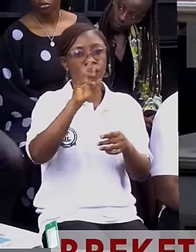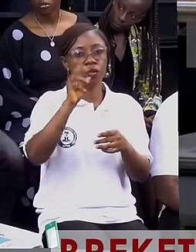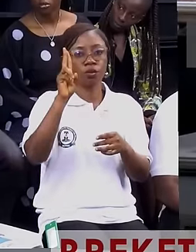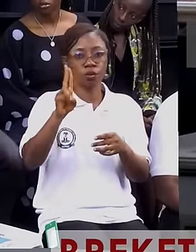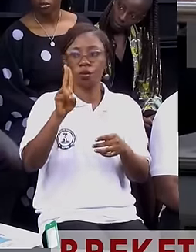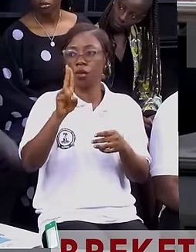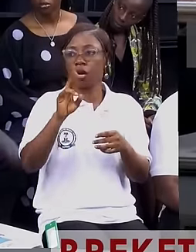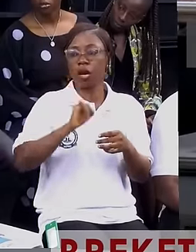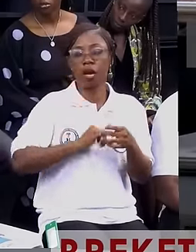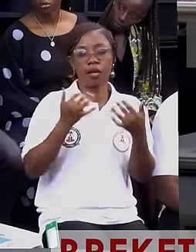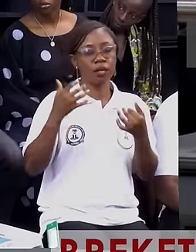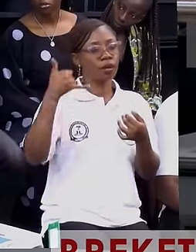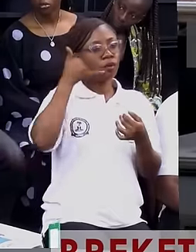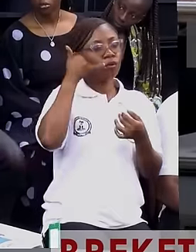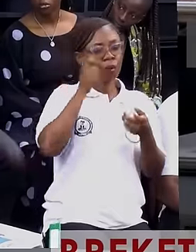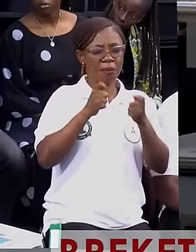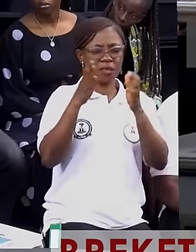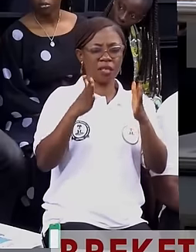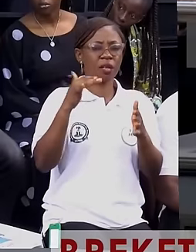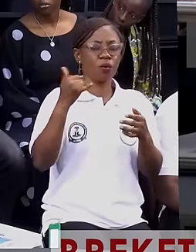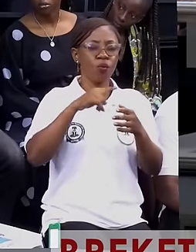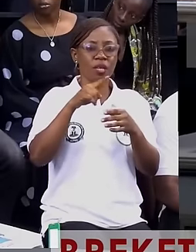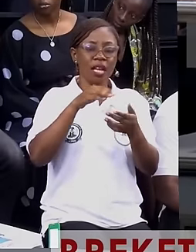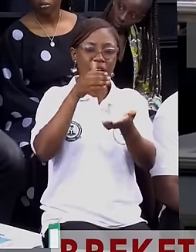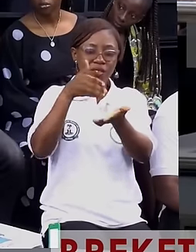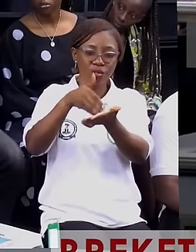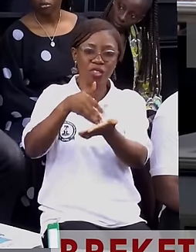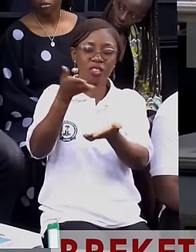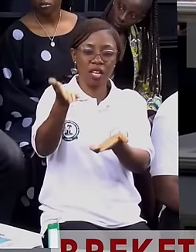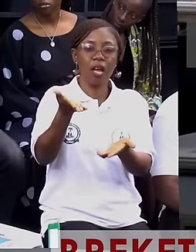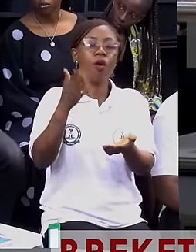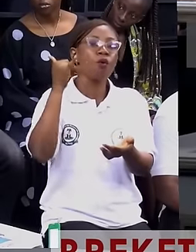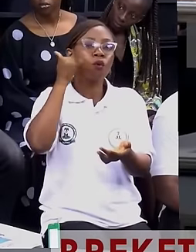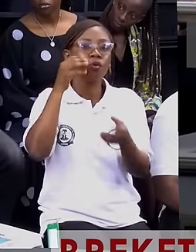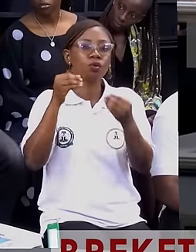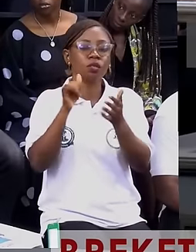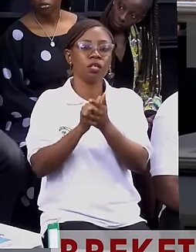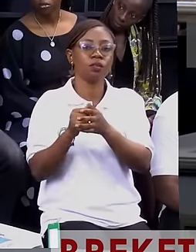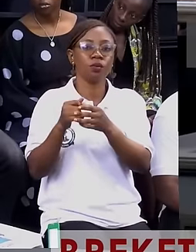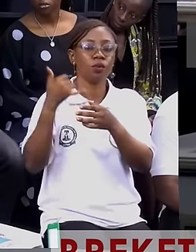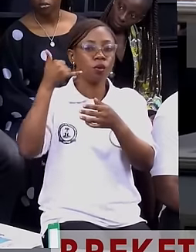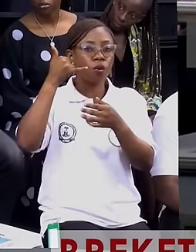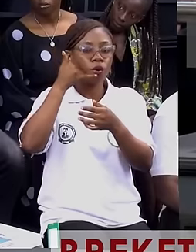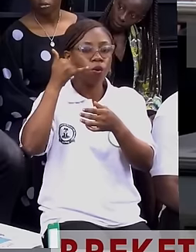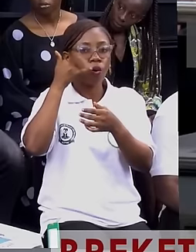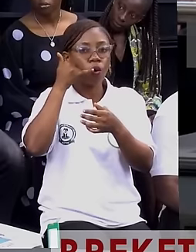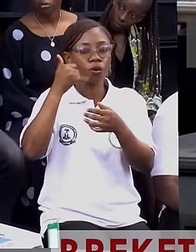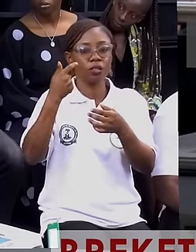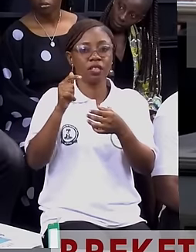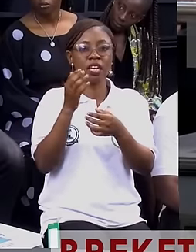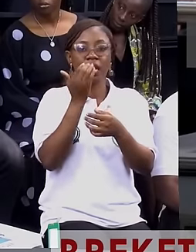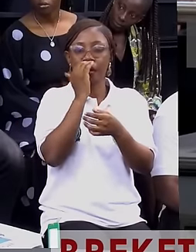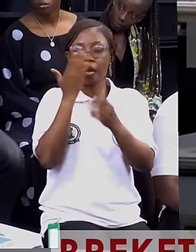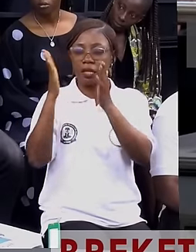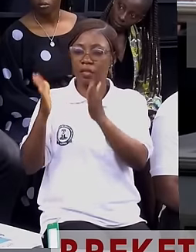somewhere at Idu. So I now called. The manager said when I get there, I should call, so that they will come, he will call the gardener